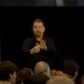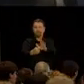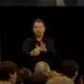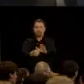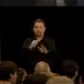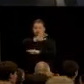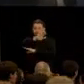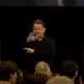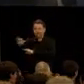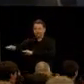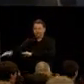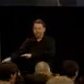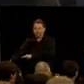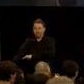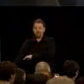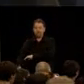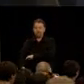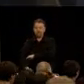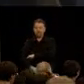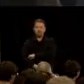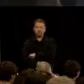proof through the